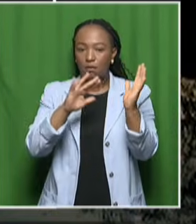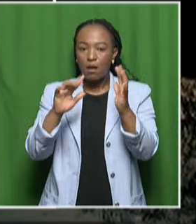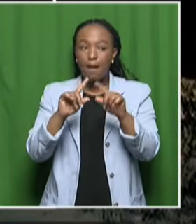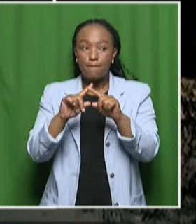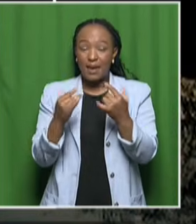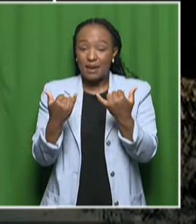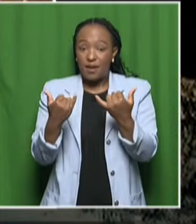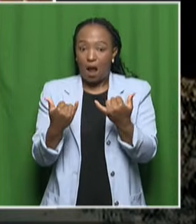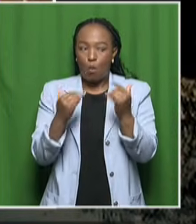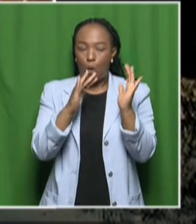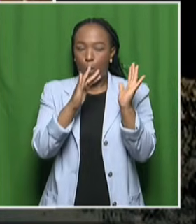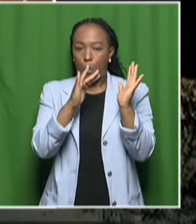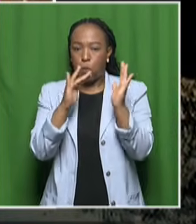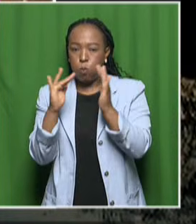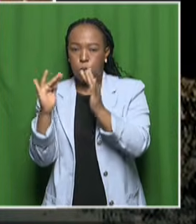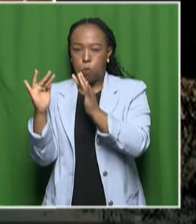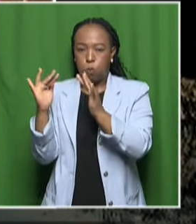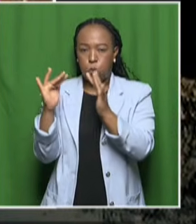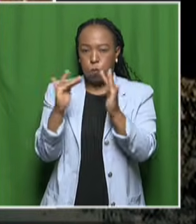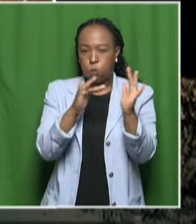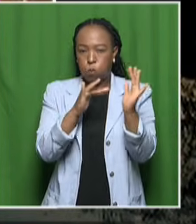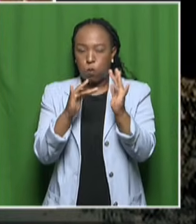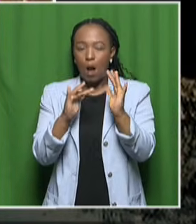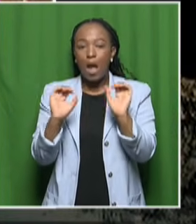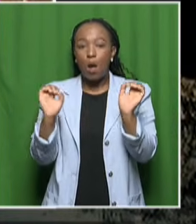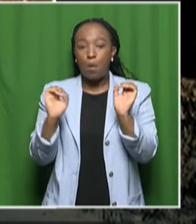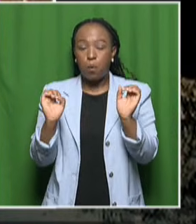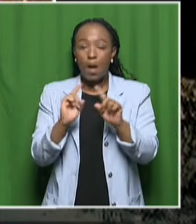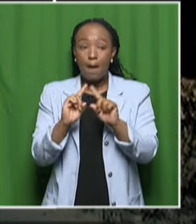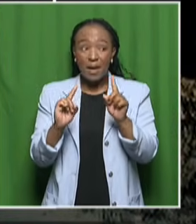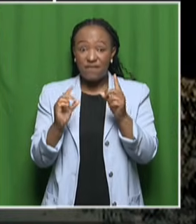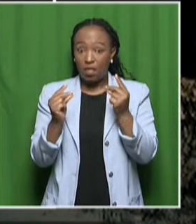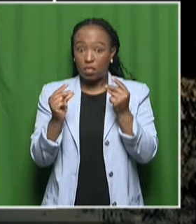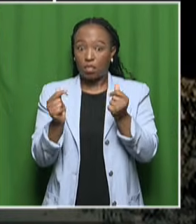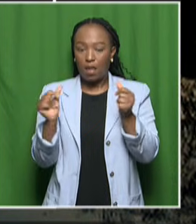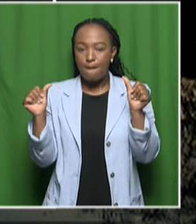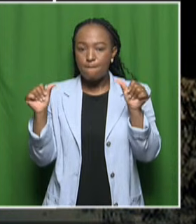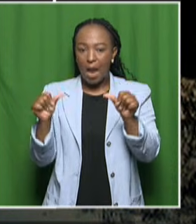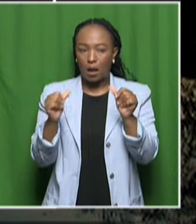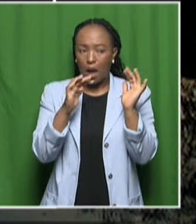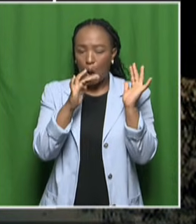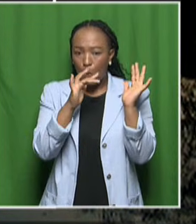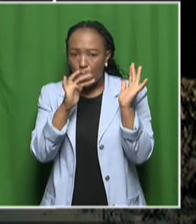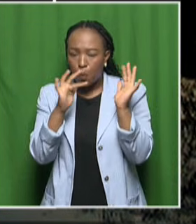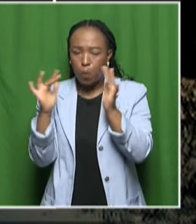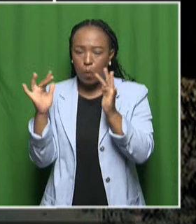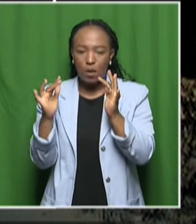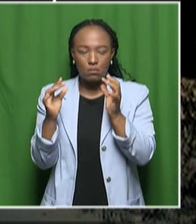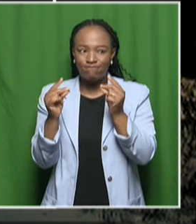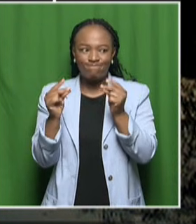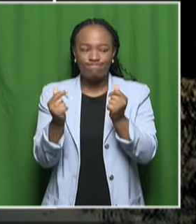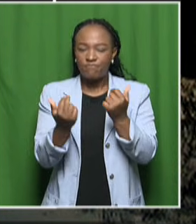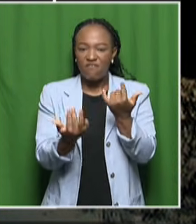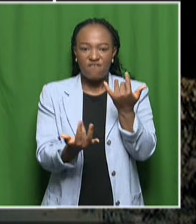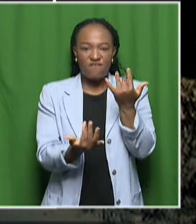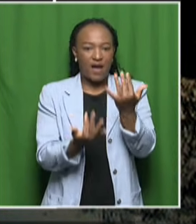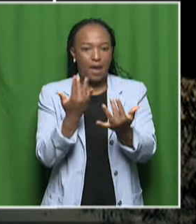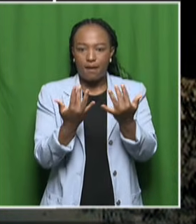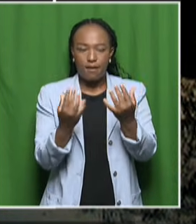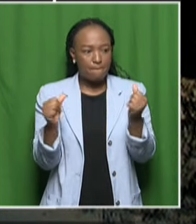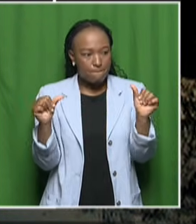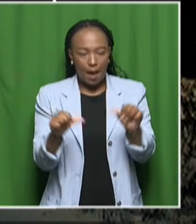windy city, so it can pick up in a matter of seconds. It happened yesterday. Yesterday morning it was very quiet. There were no fires throughout the